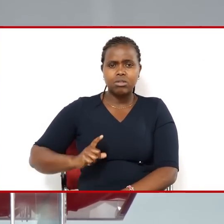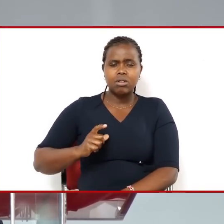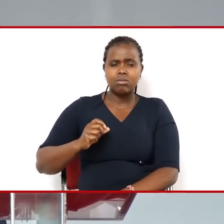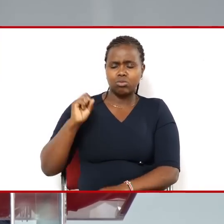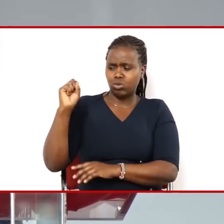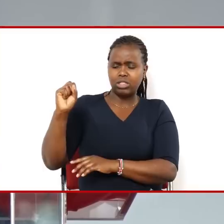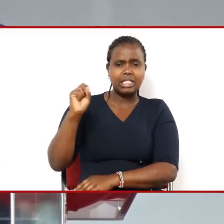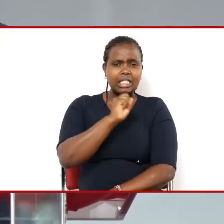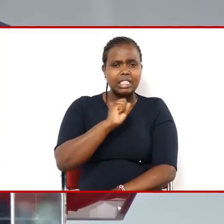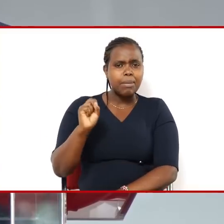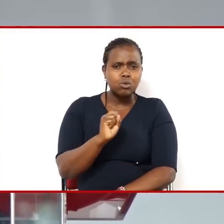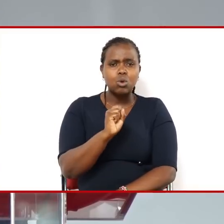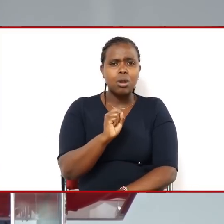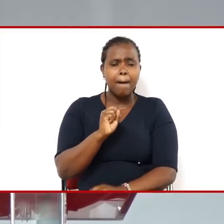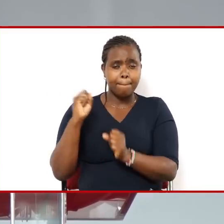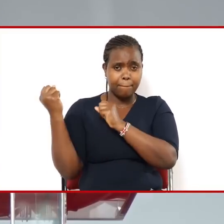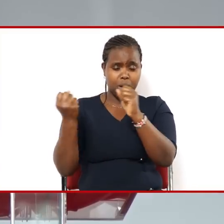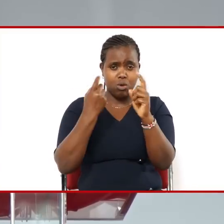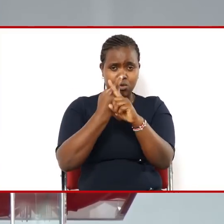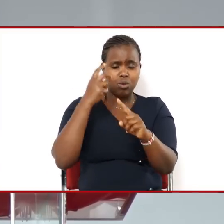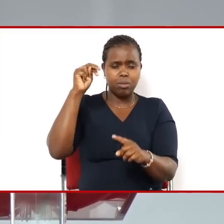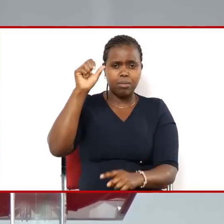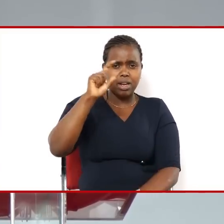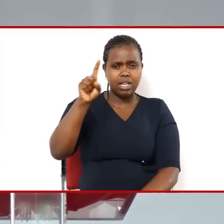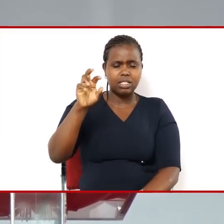Samson's power was related to his Nazarite's vows.